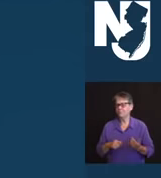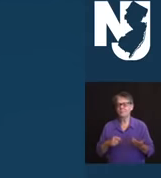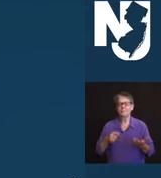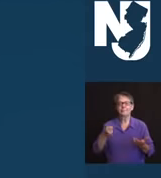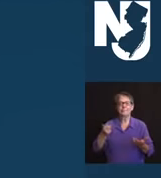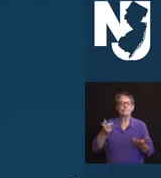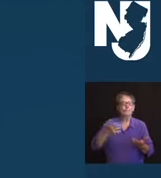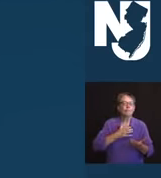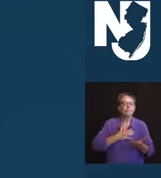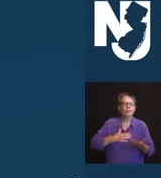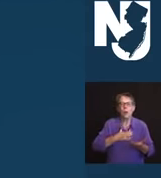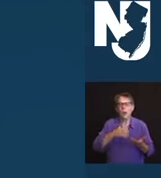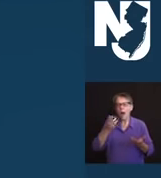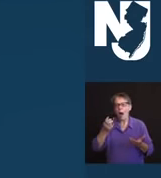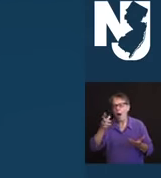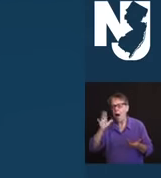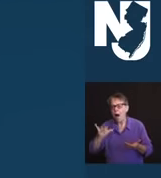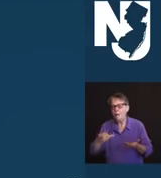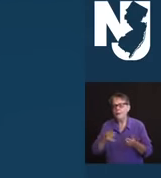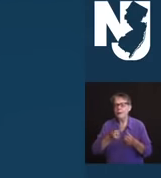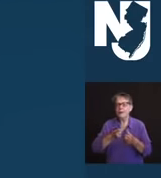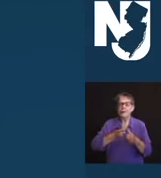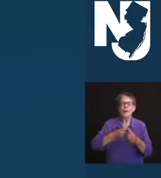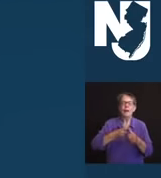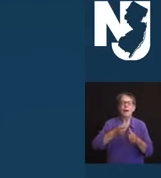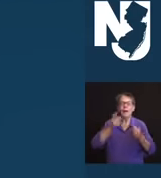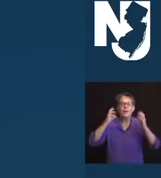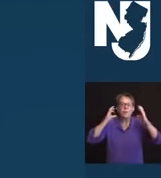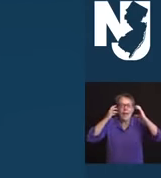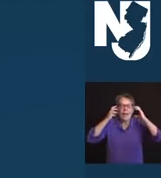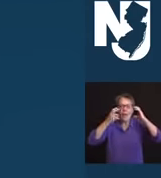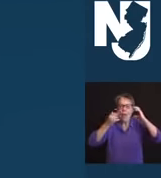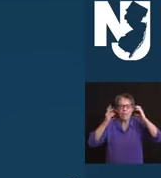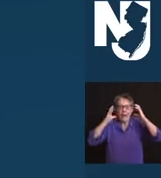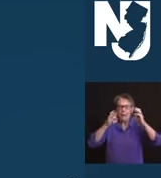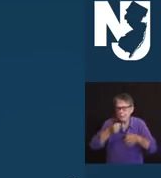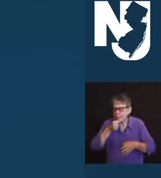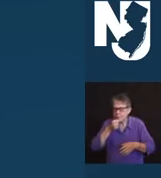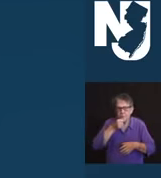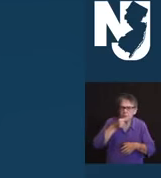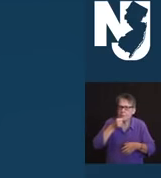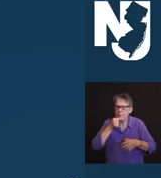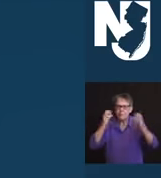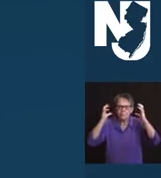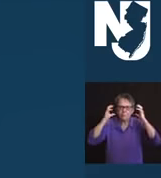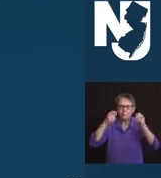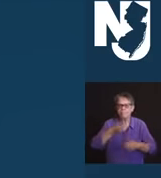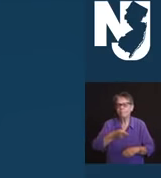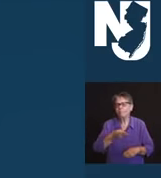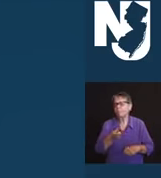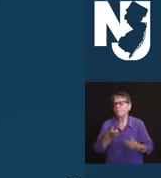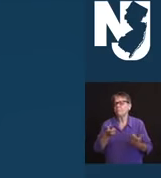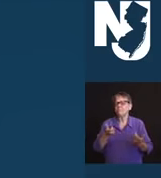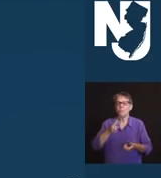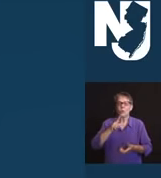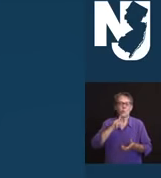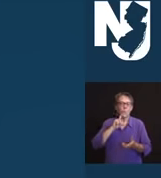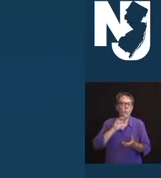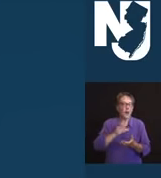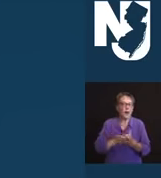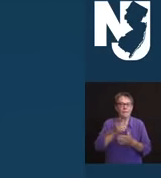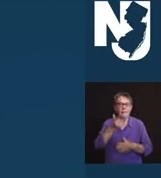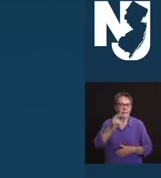special pride in his family and spending time with his beloved wife, Gail. And again, I had the honor of speaking with her yesterday. Their daughter, Kelly, and